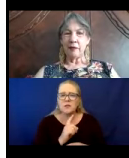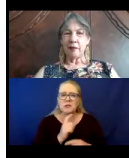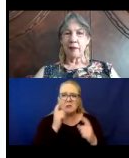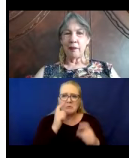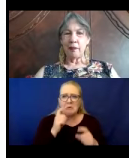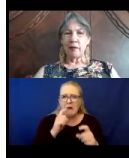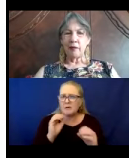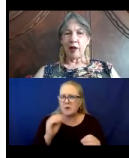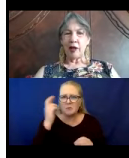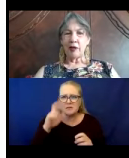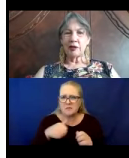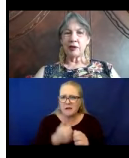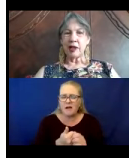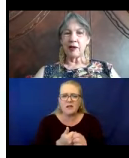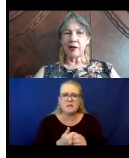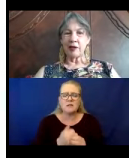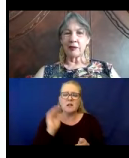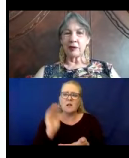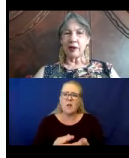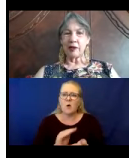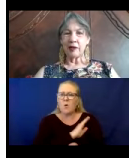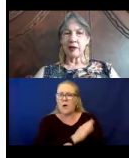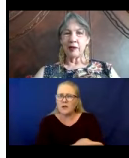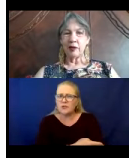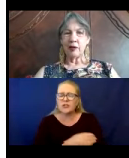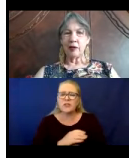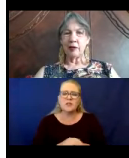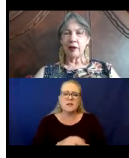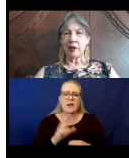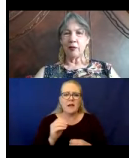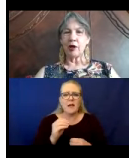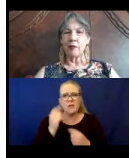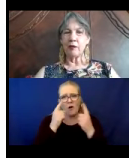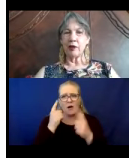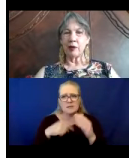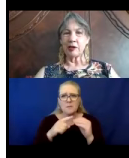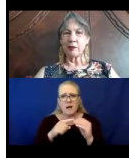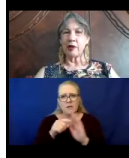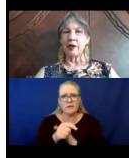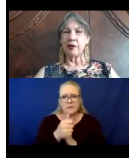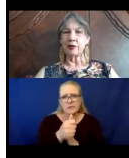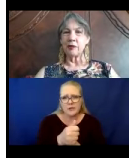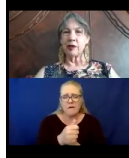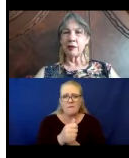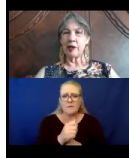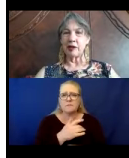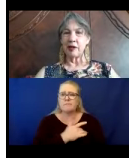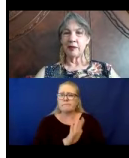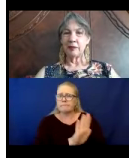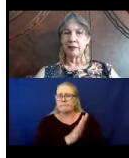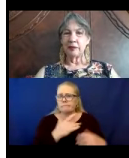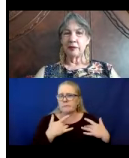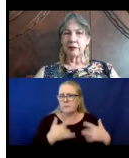energy, and suicidal thoughts, which are more common with depression, pretty unusual with